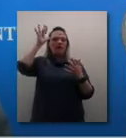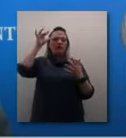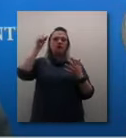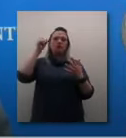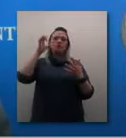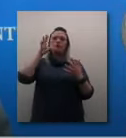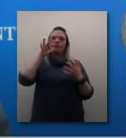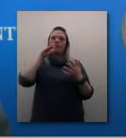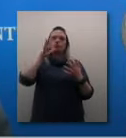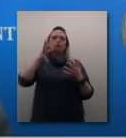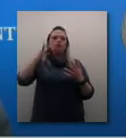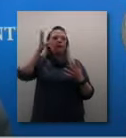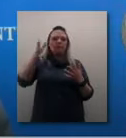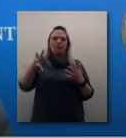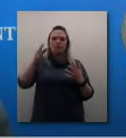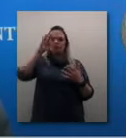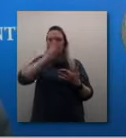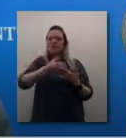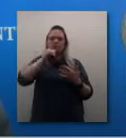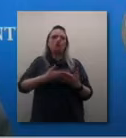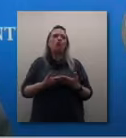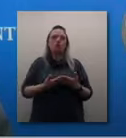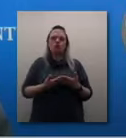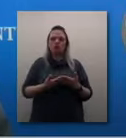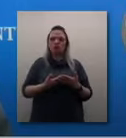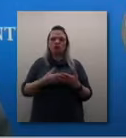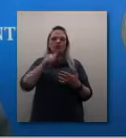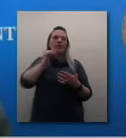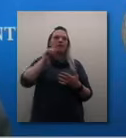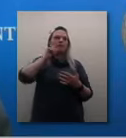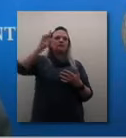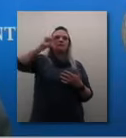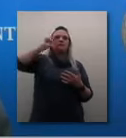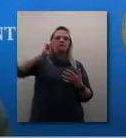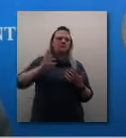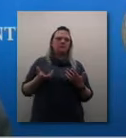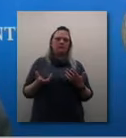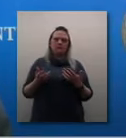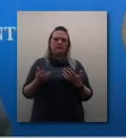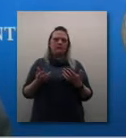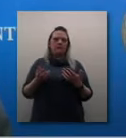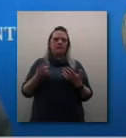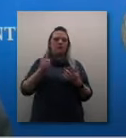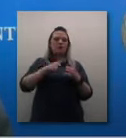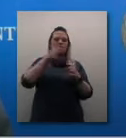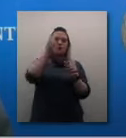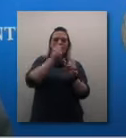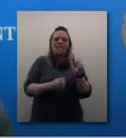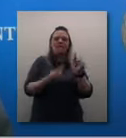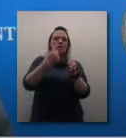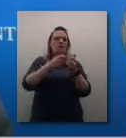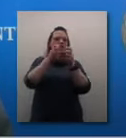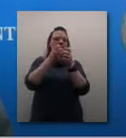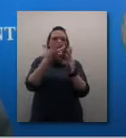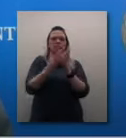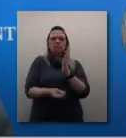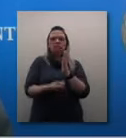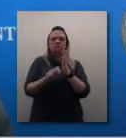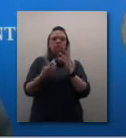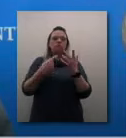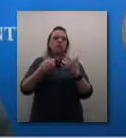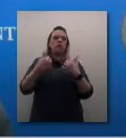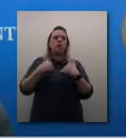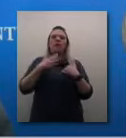mothers, these are grandparents, these are sons and daughters, aunts and uncles. And to each and every one of those who lost a loved one, you have my